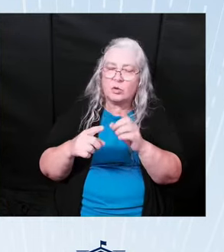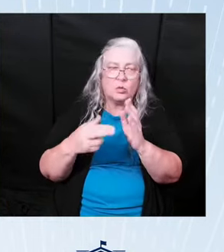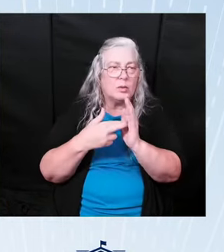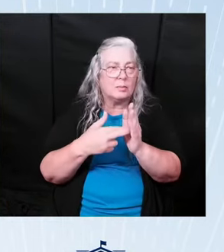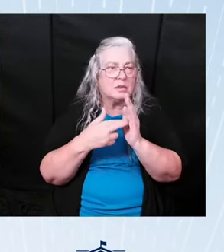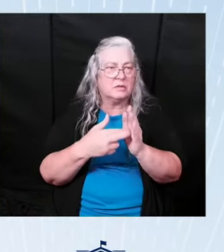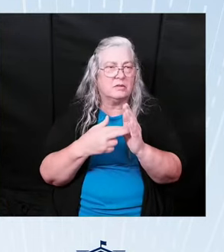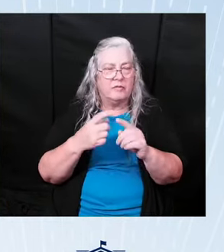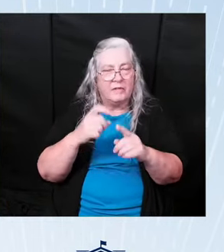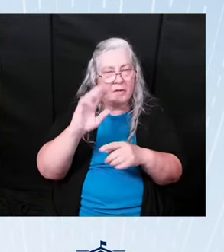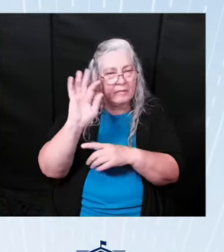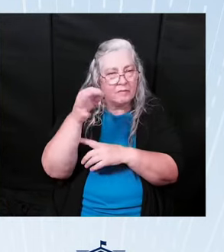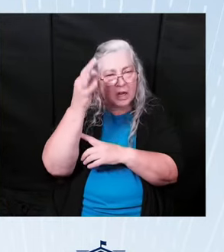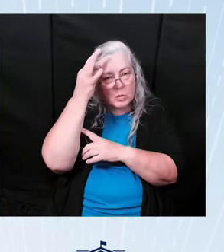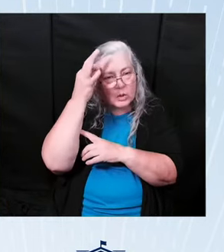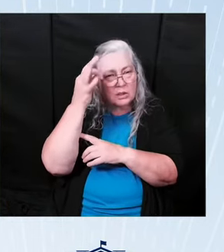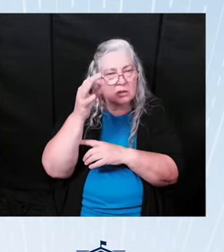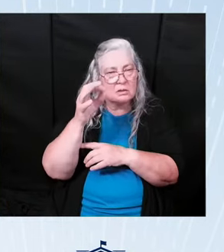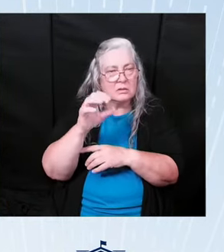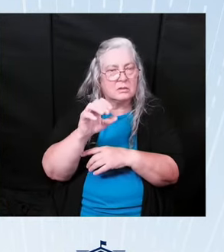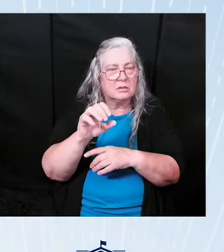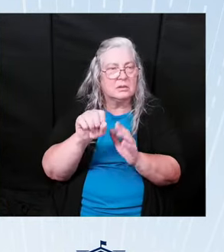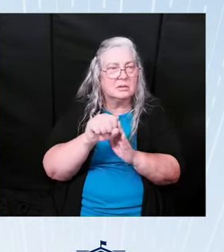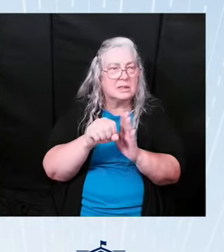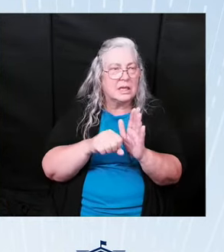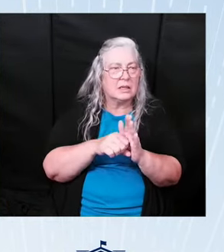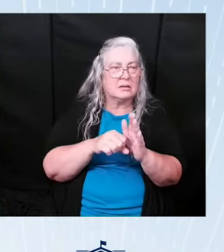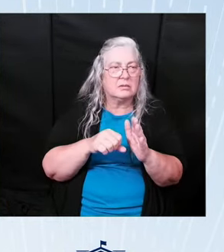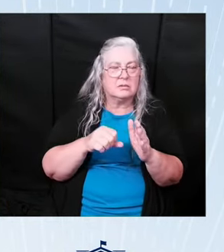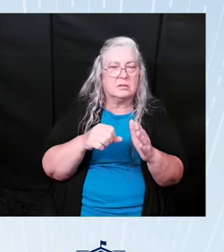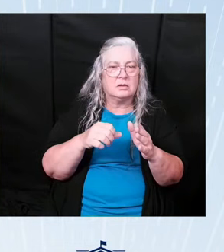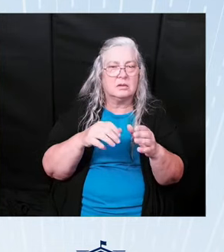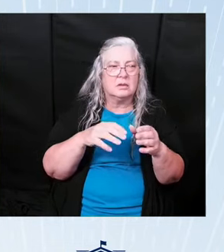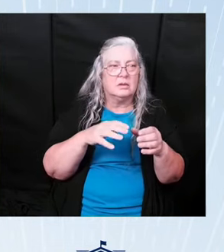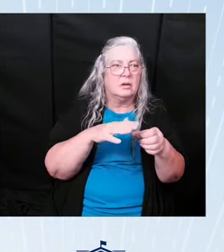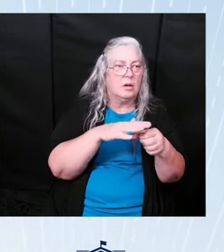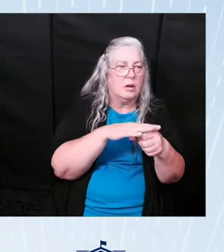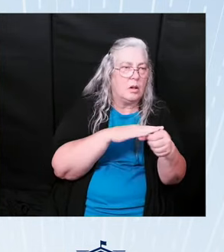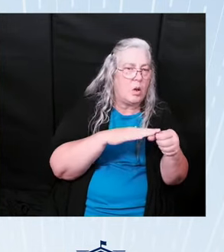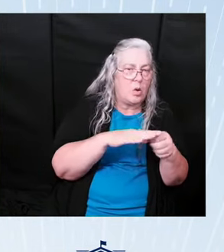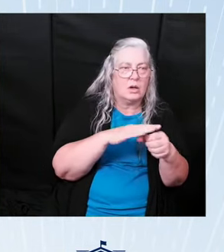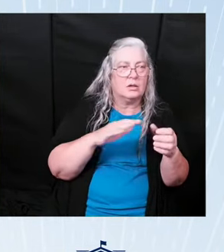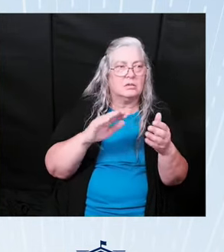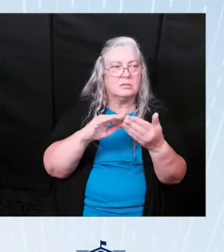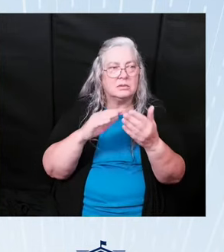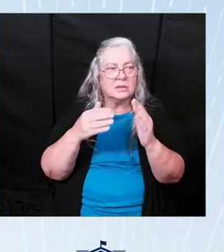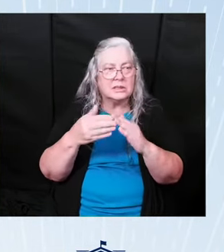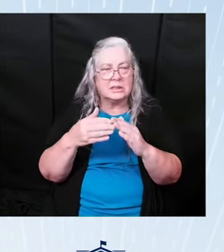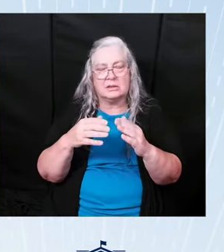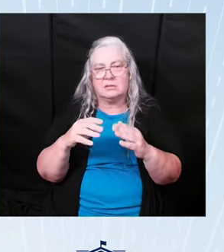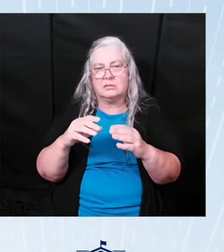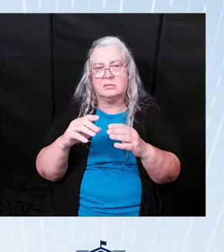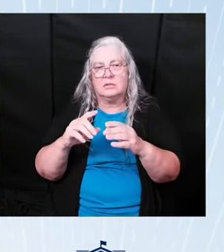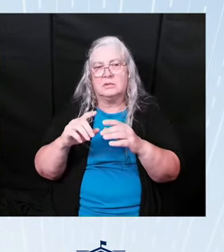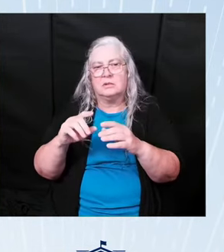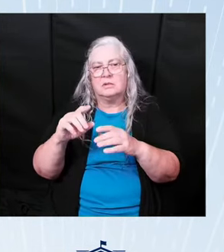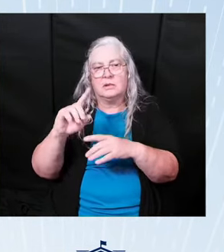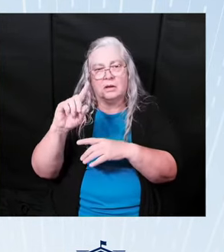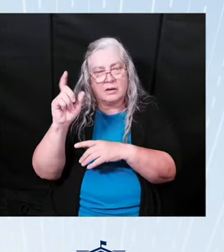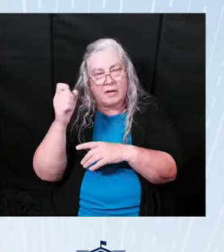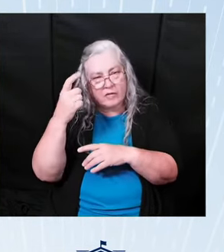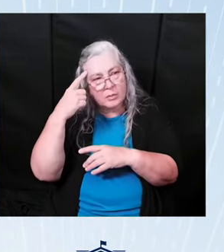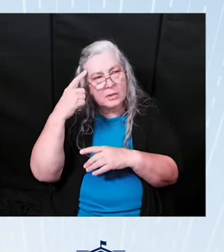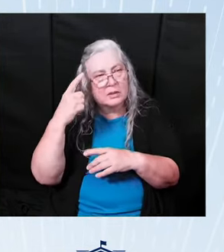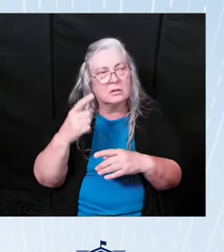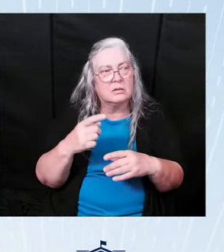climate resilience puzzle that you think this unique collection of voices can best help address on this issue at the community